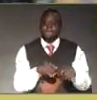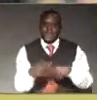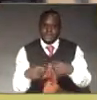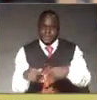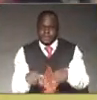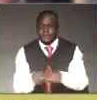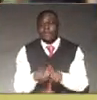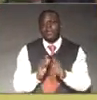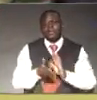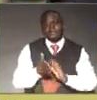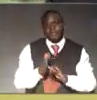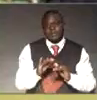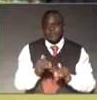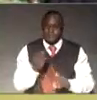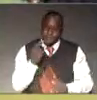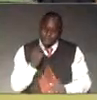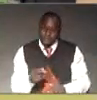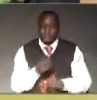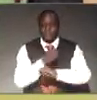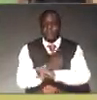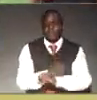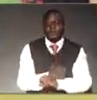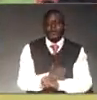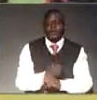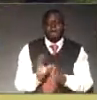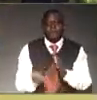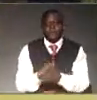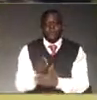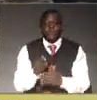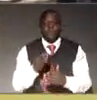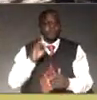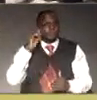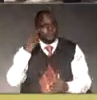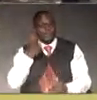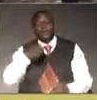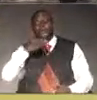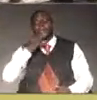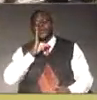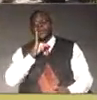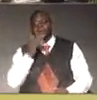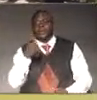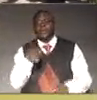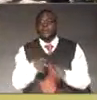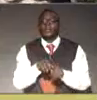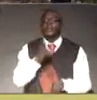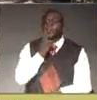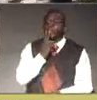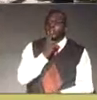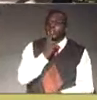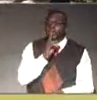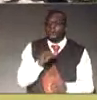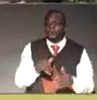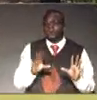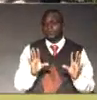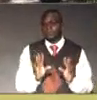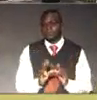is urgent need to check on the preventable causes of mental illness like excessive consumption of alcohol and drug abuse.